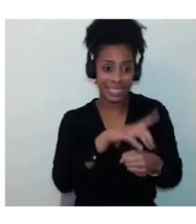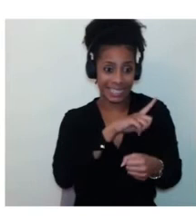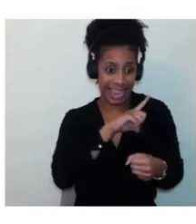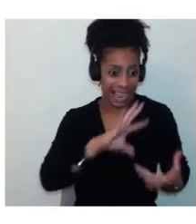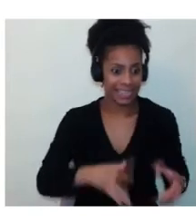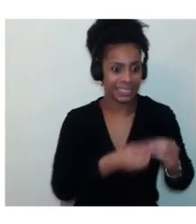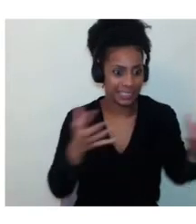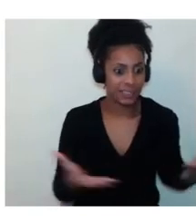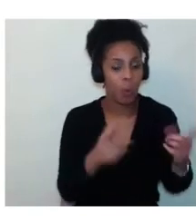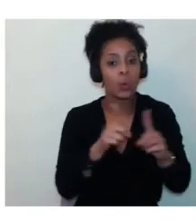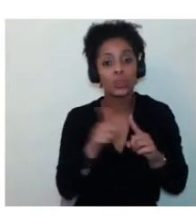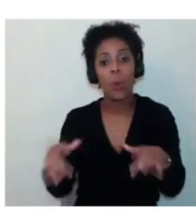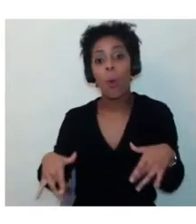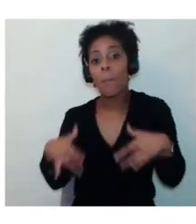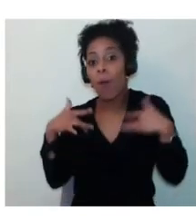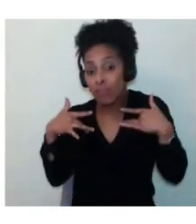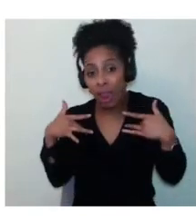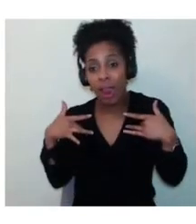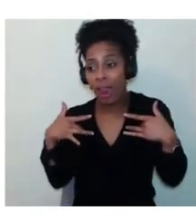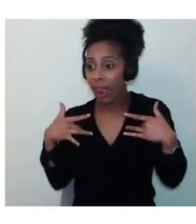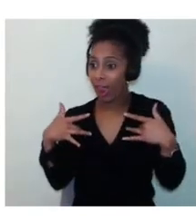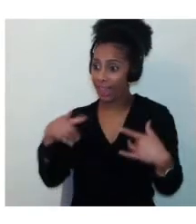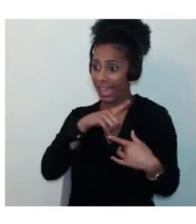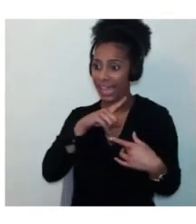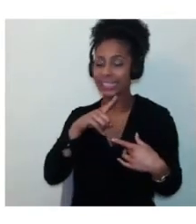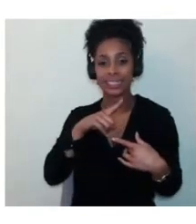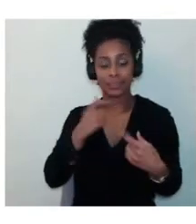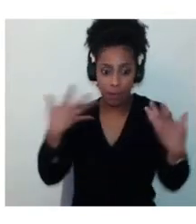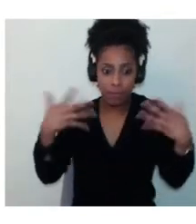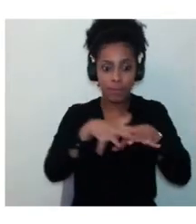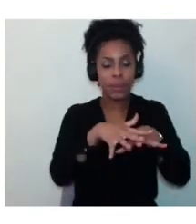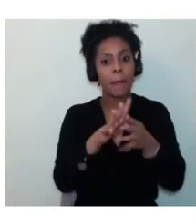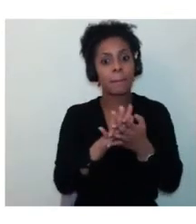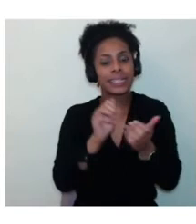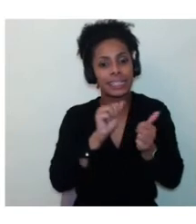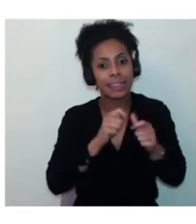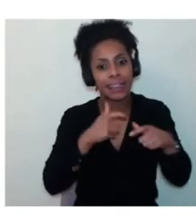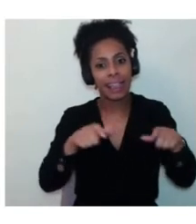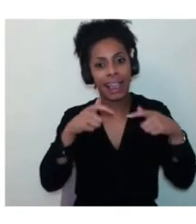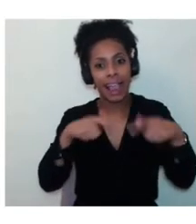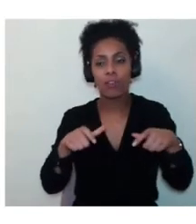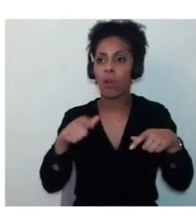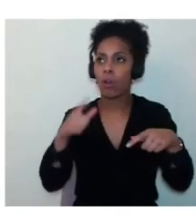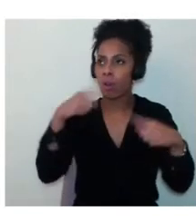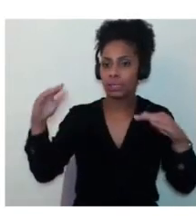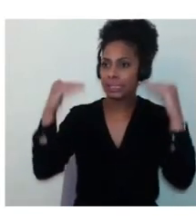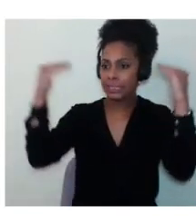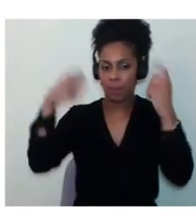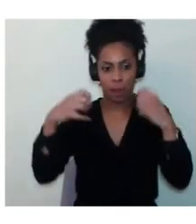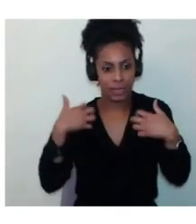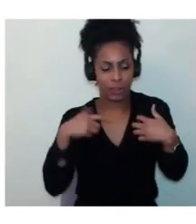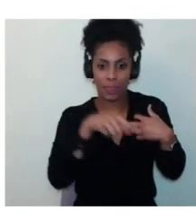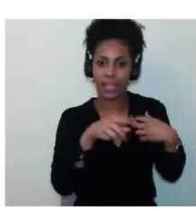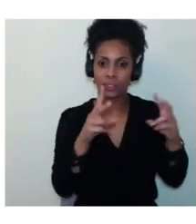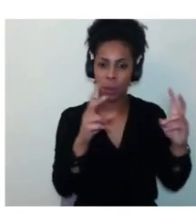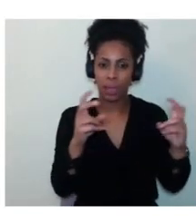gets continued attention from the top table and from the business. Totally agree. It's great to hear you say that.